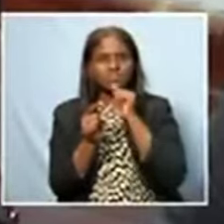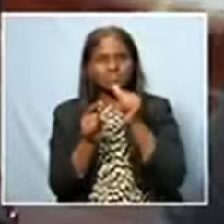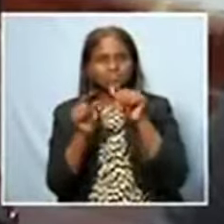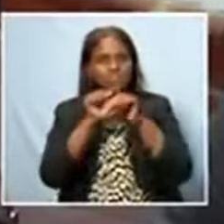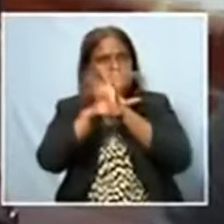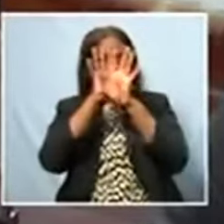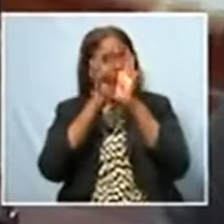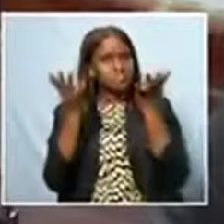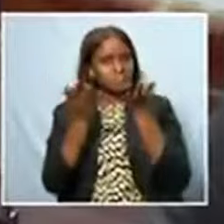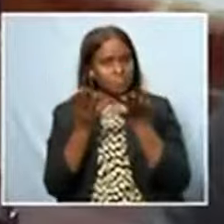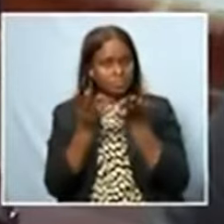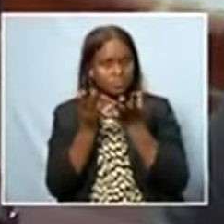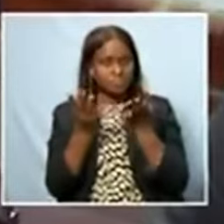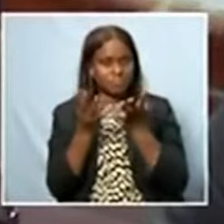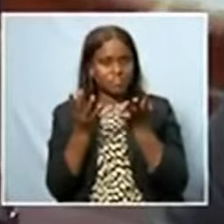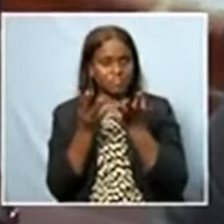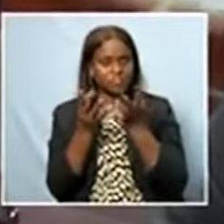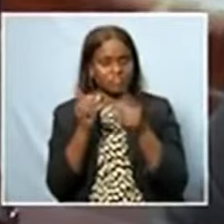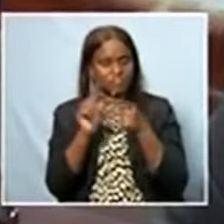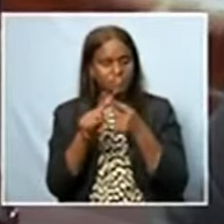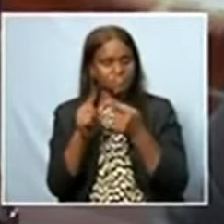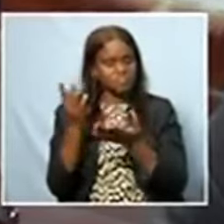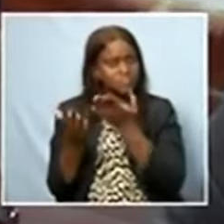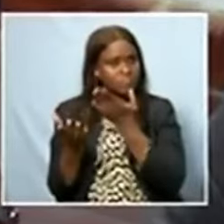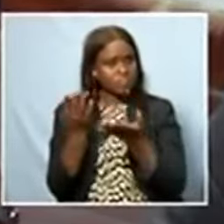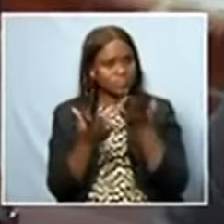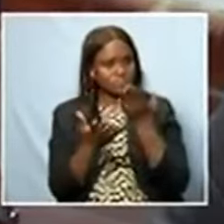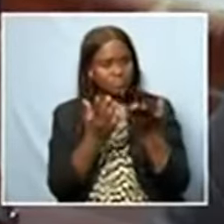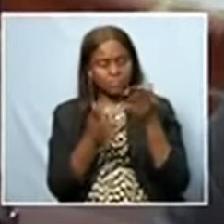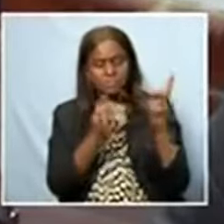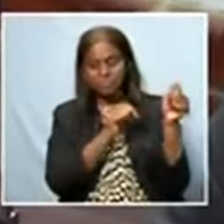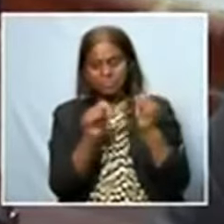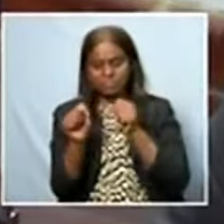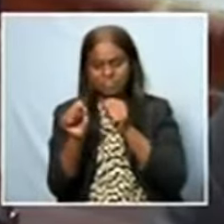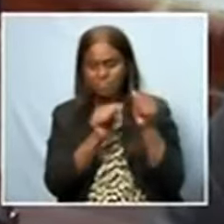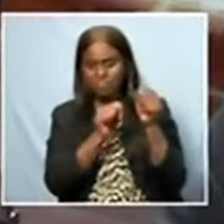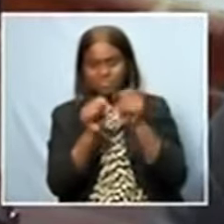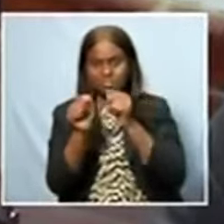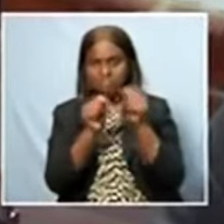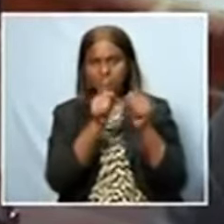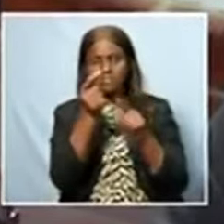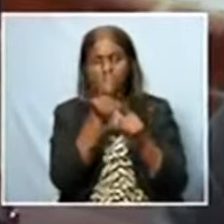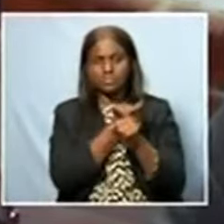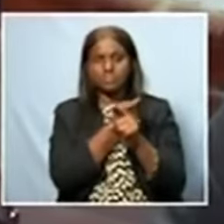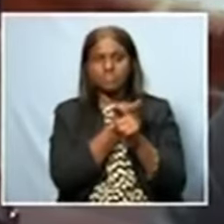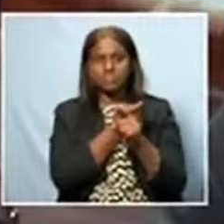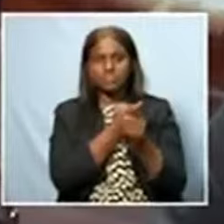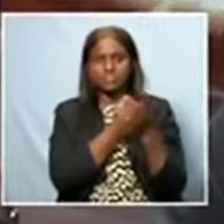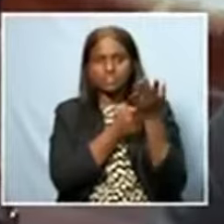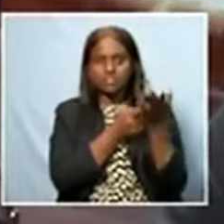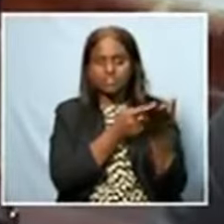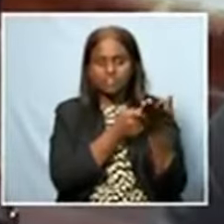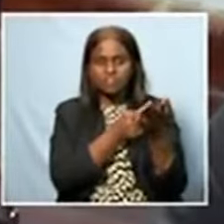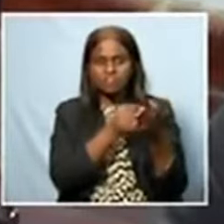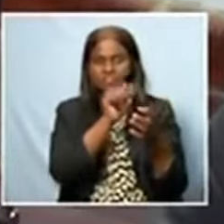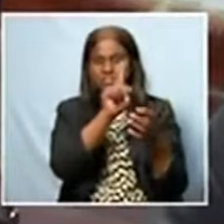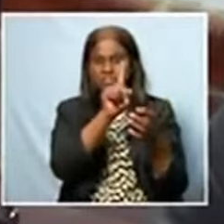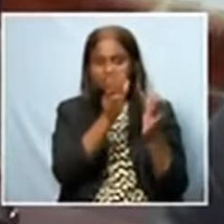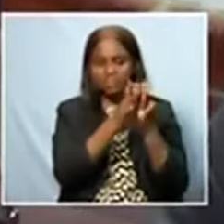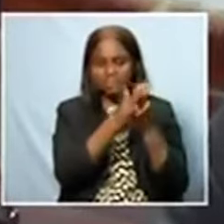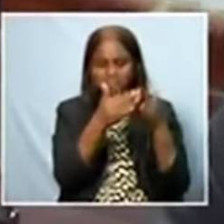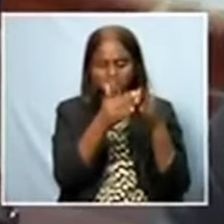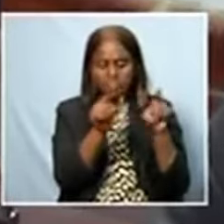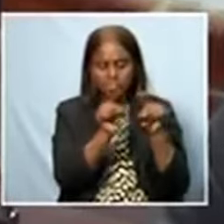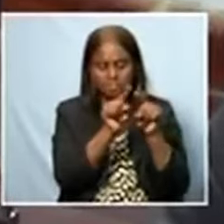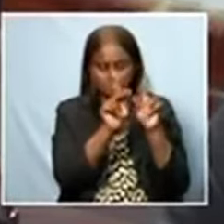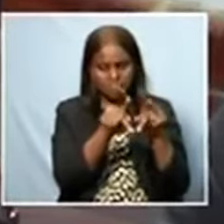clear as to whether a transfer from the one wallet held by the